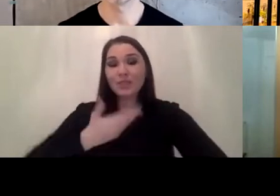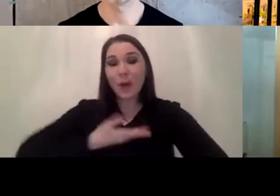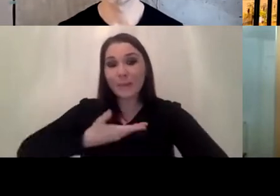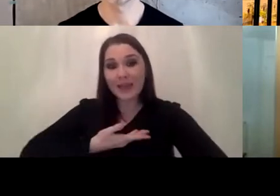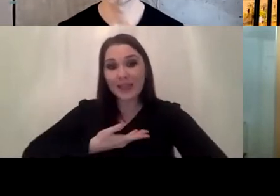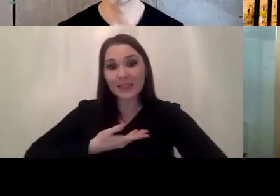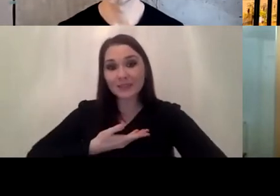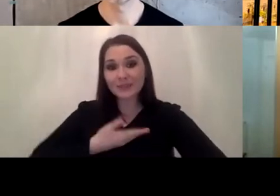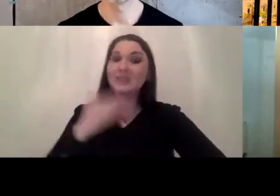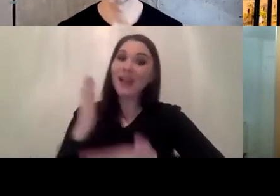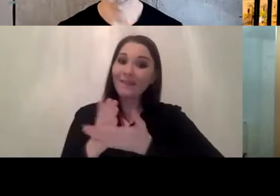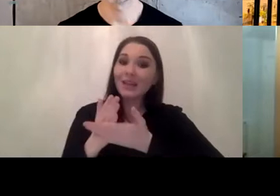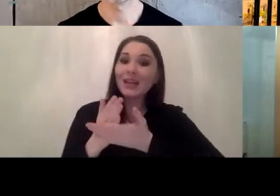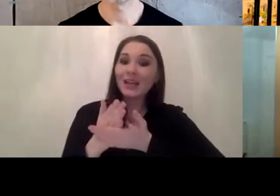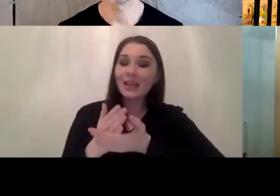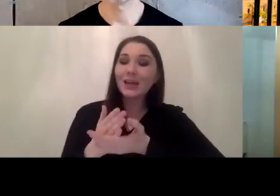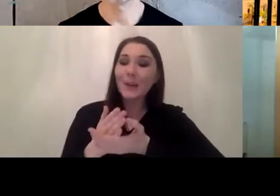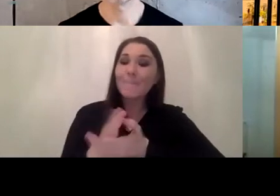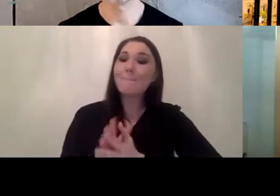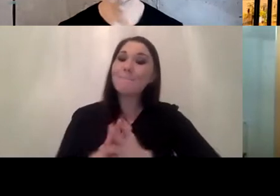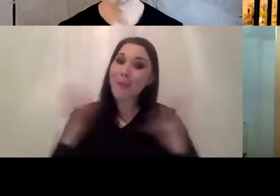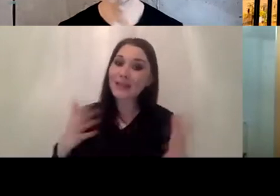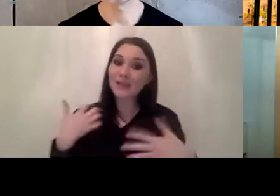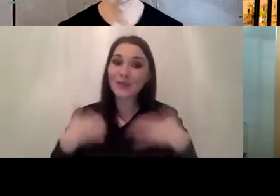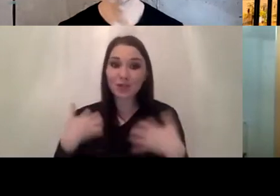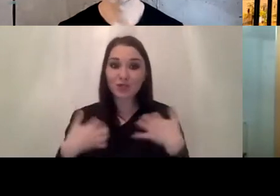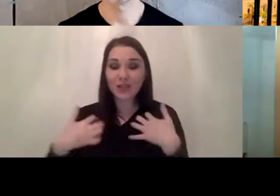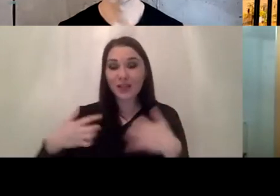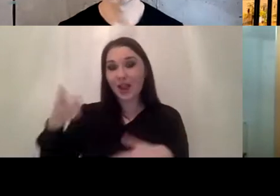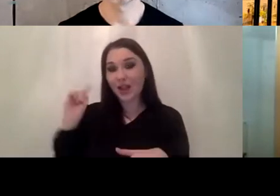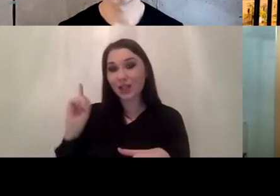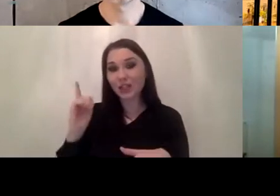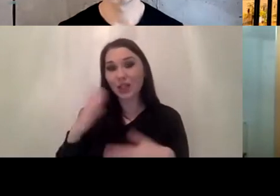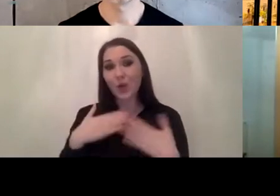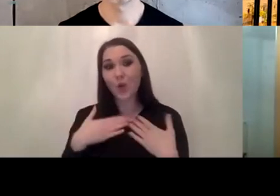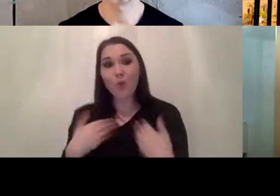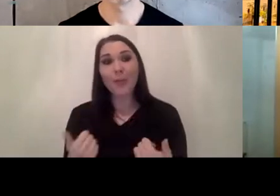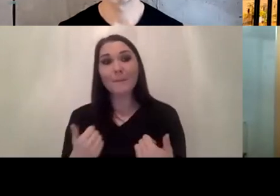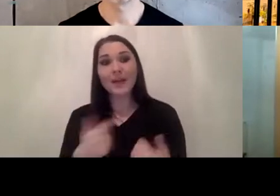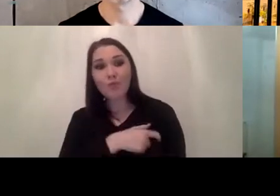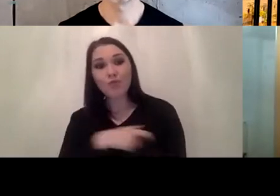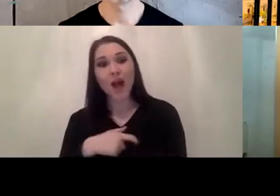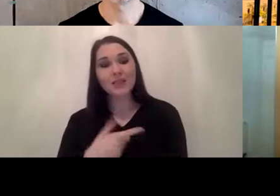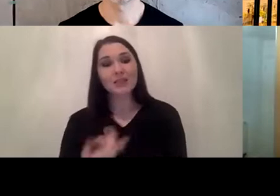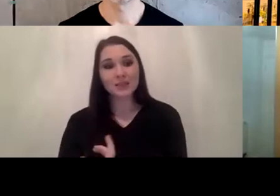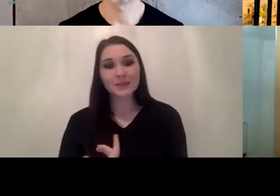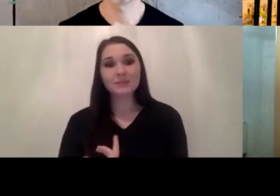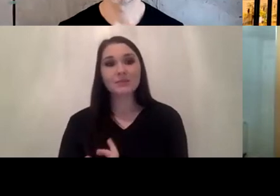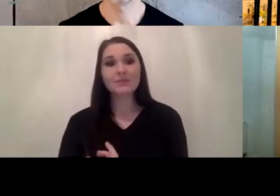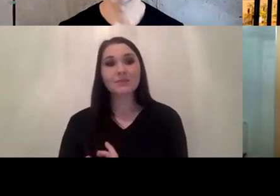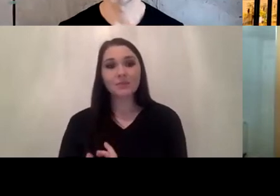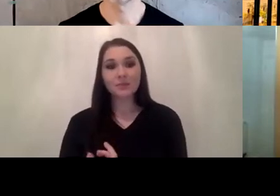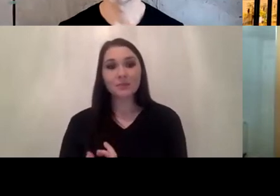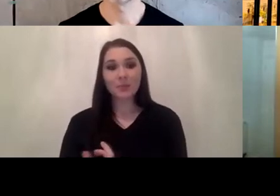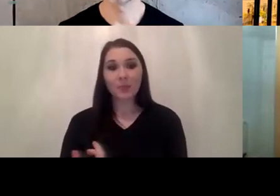we've definitely noticed like a massive interest in the last year in well-being brands, which is quite nice because obviously